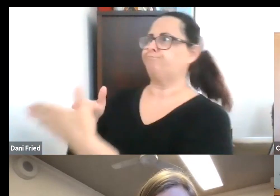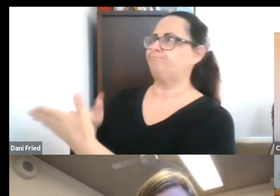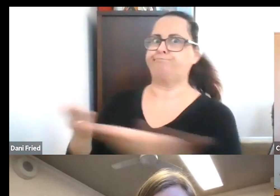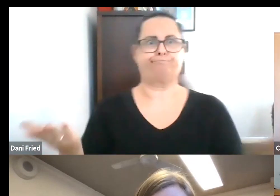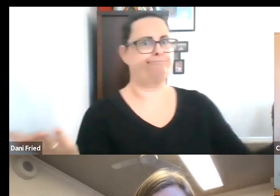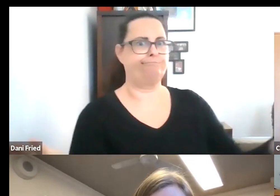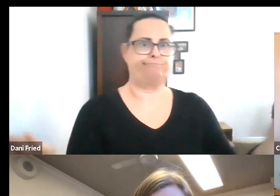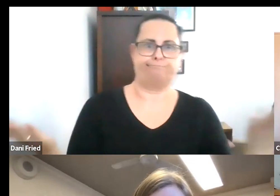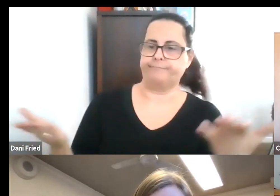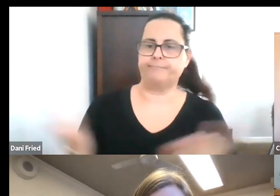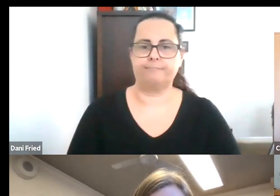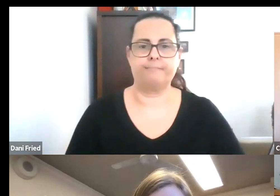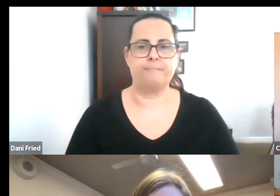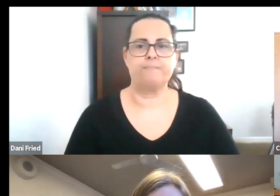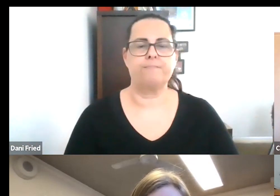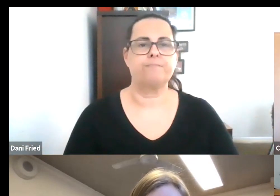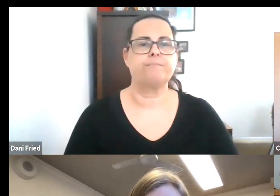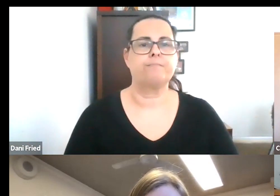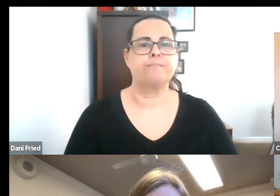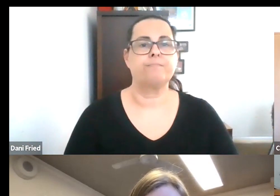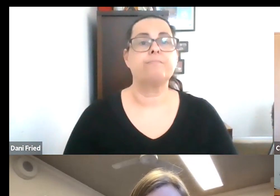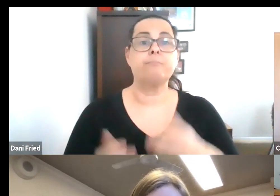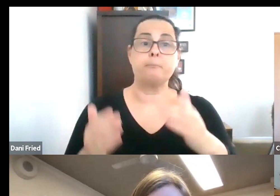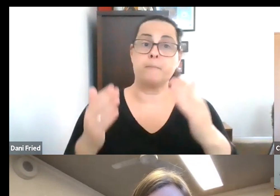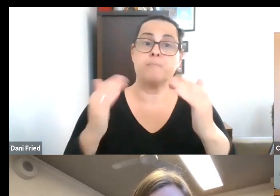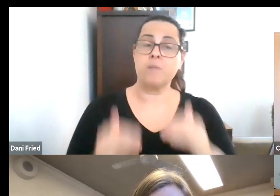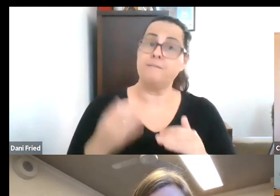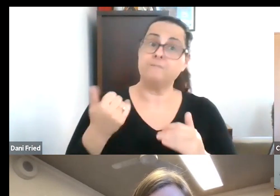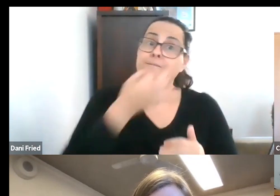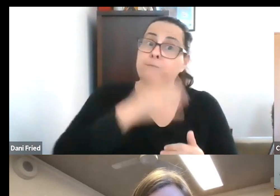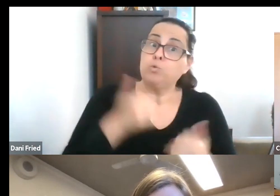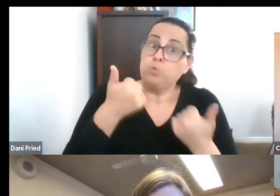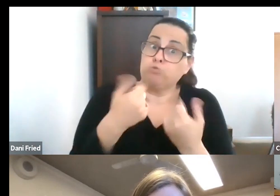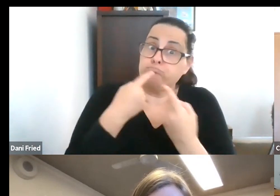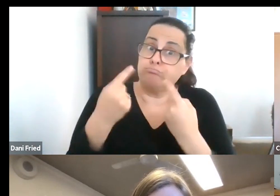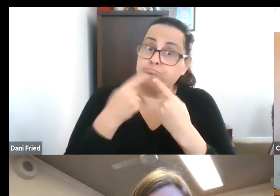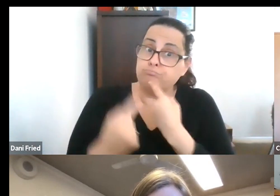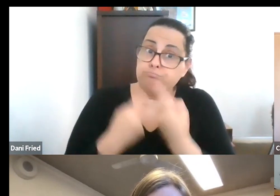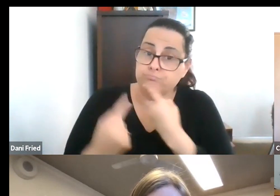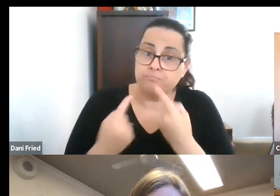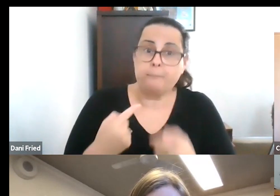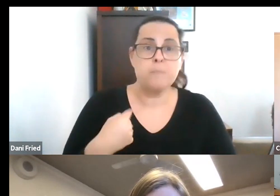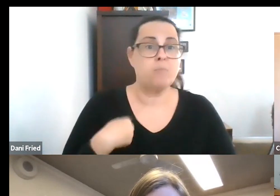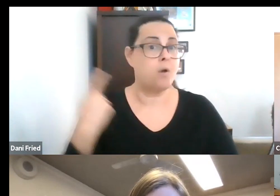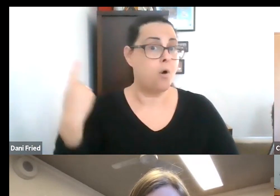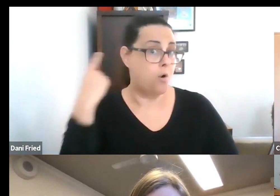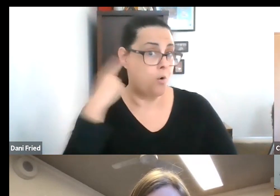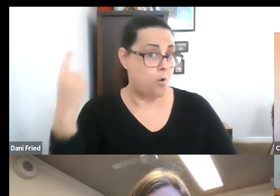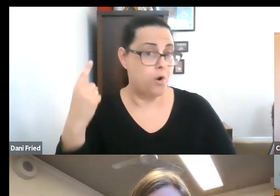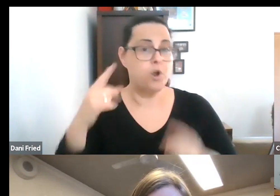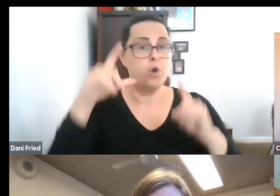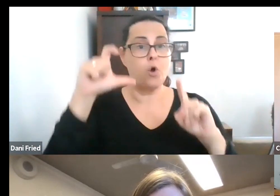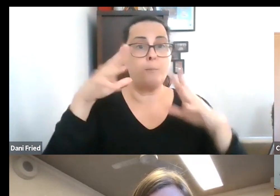there. And a couple of good news stories related to that. One is that I understand the